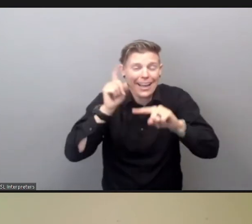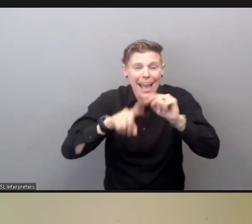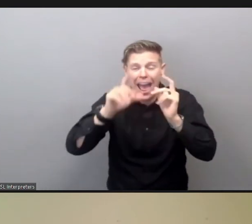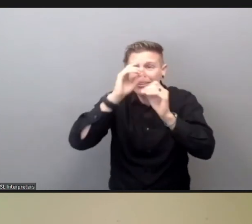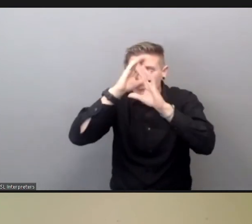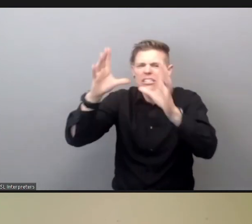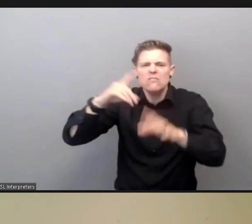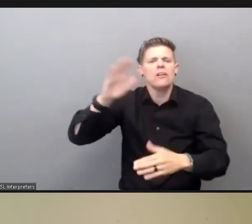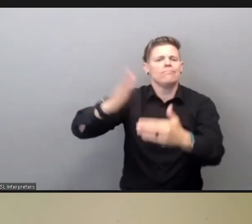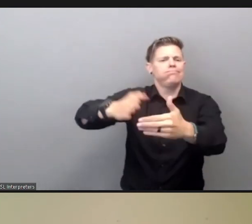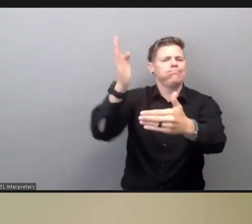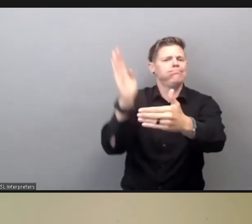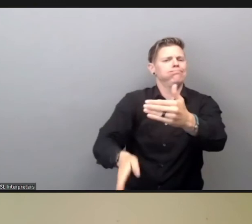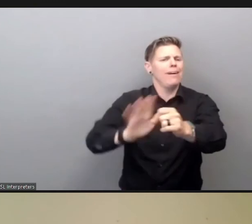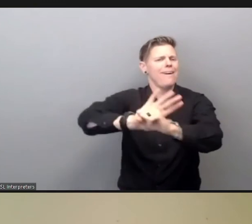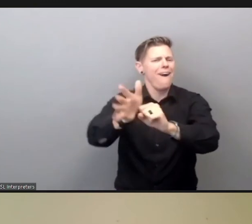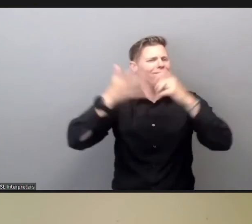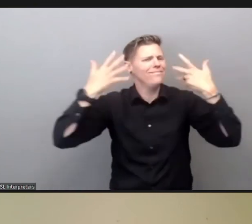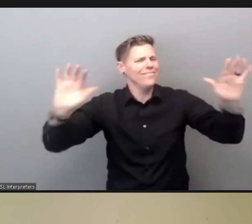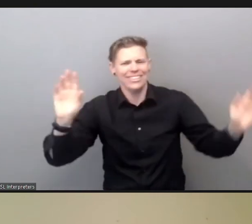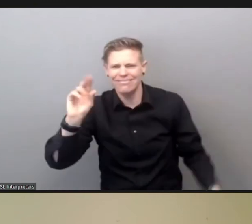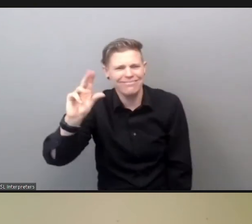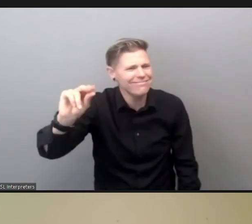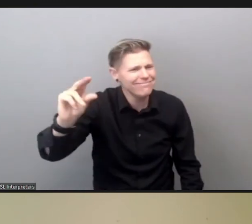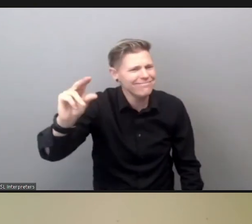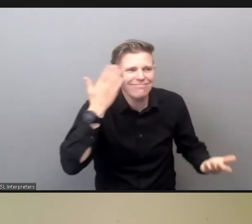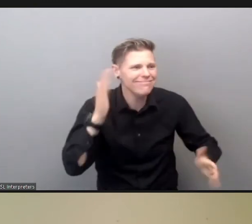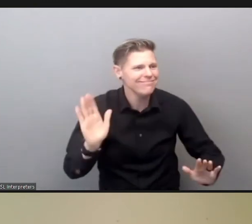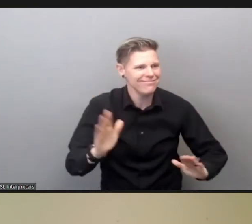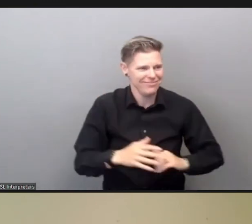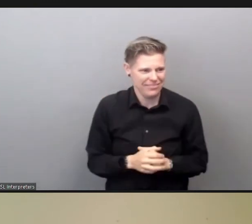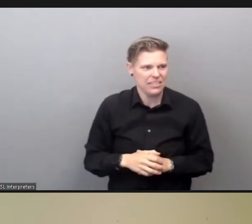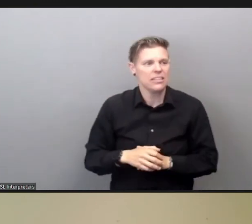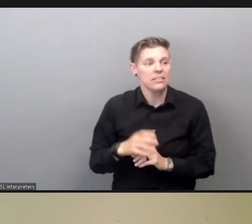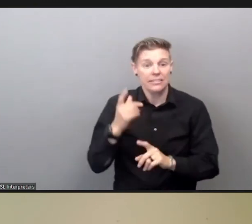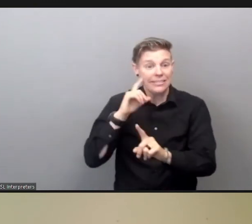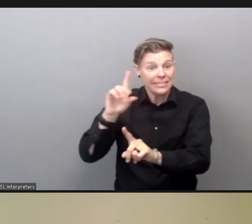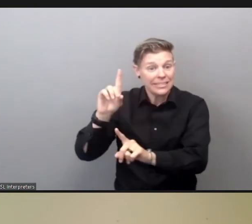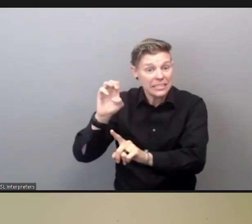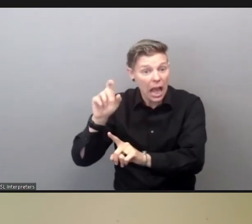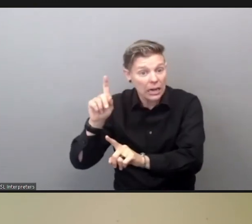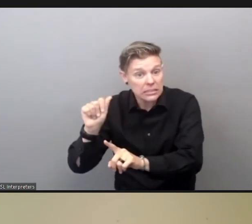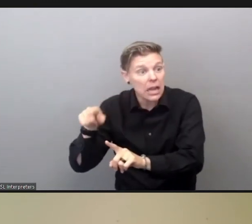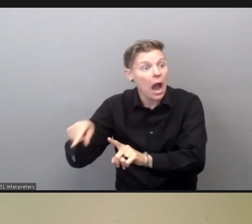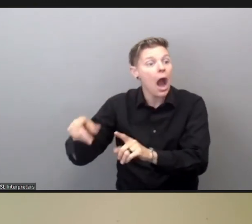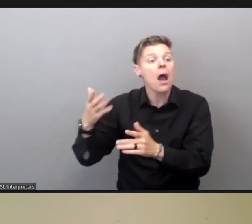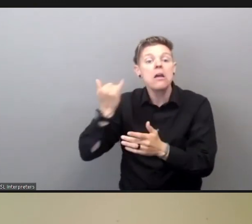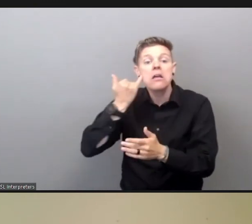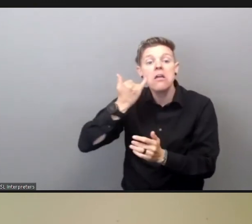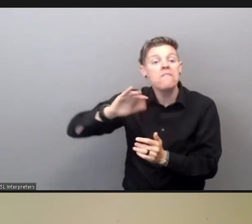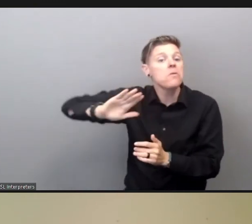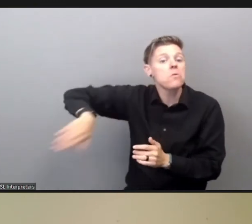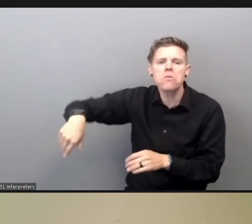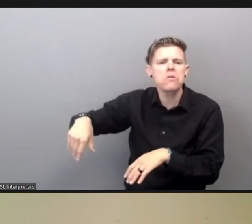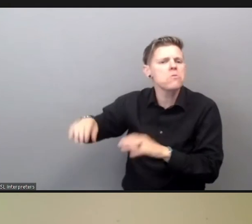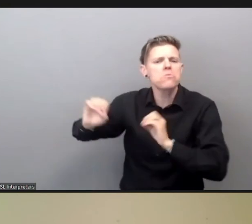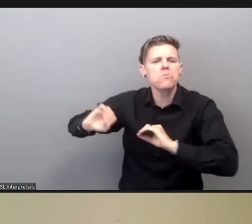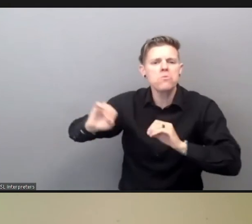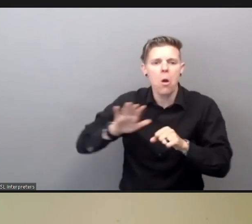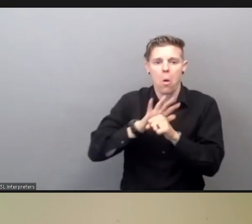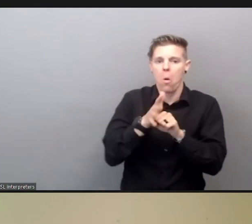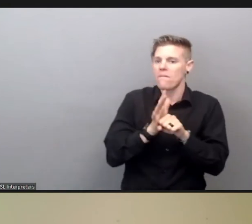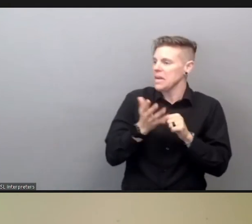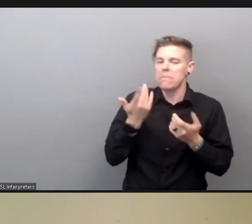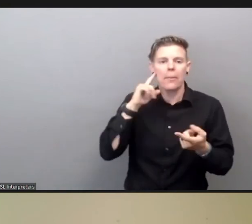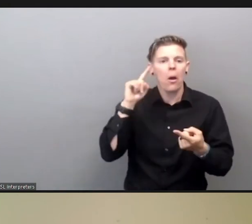Delta virus, the Delta mutation, we might be in a completely different place